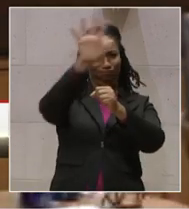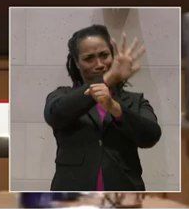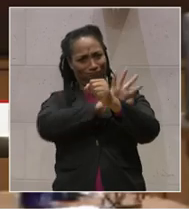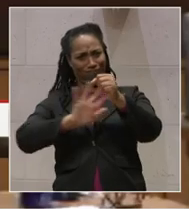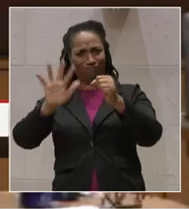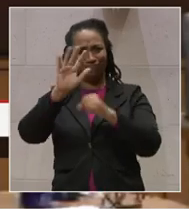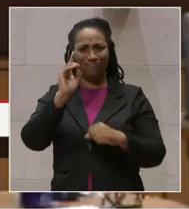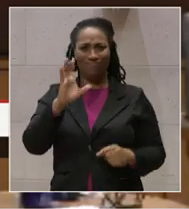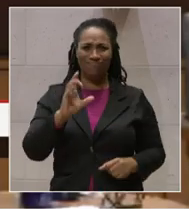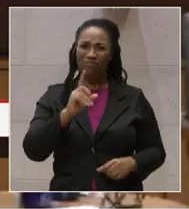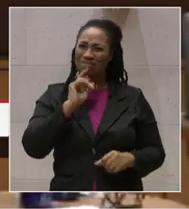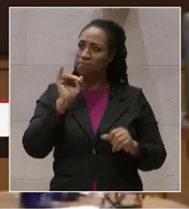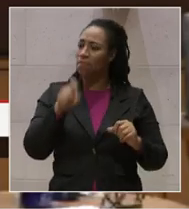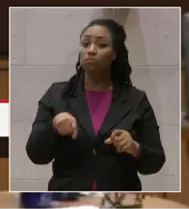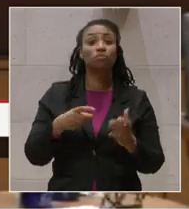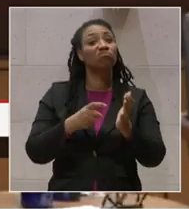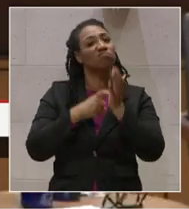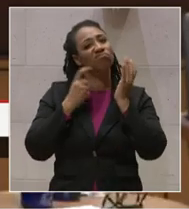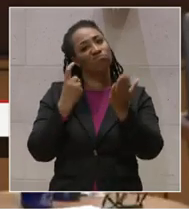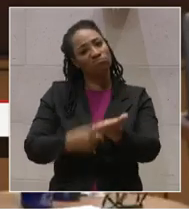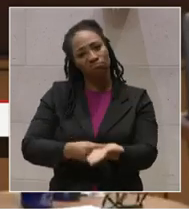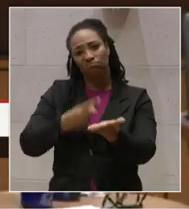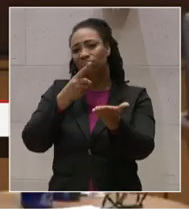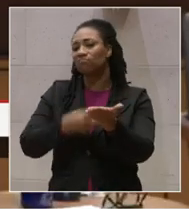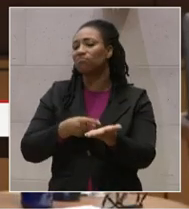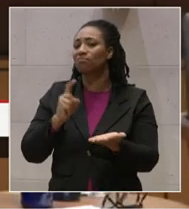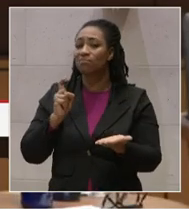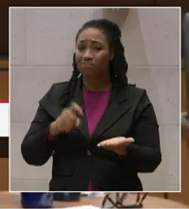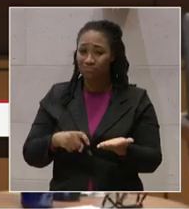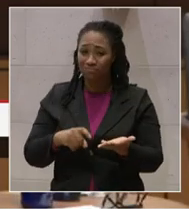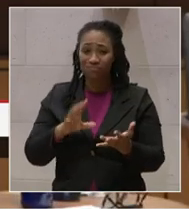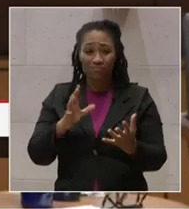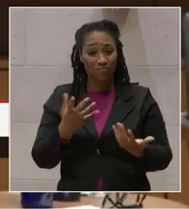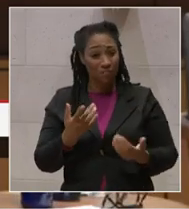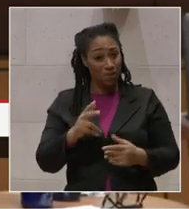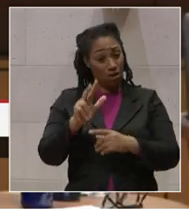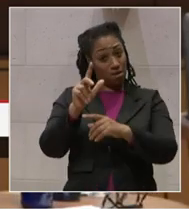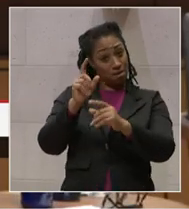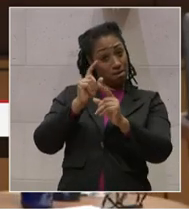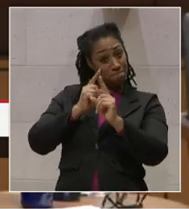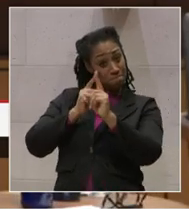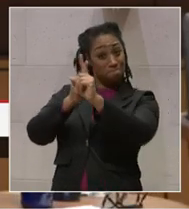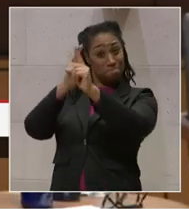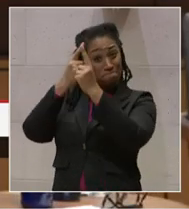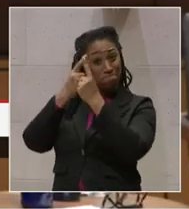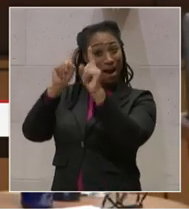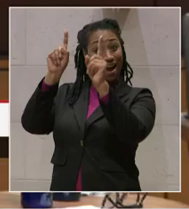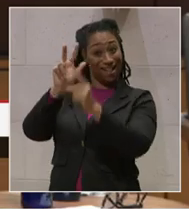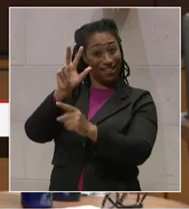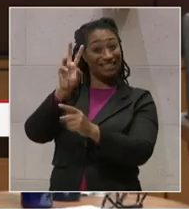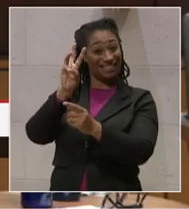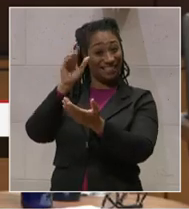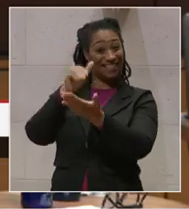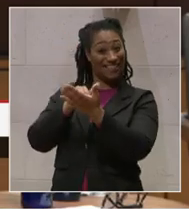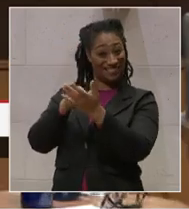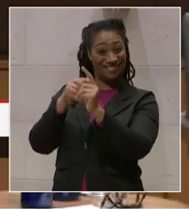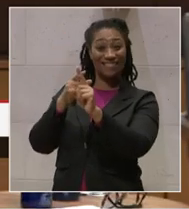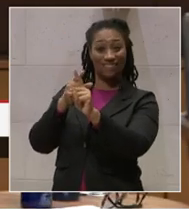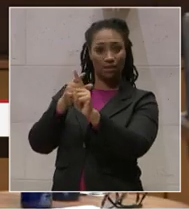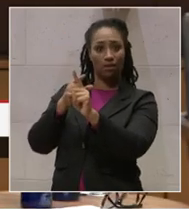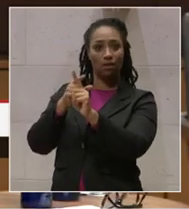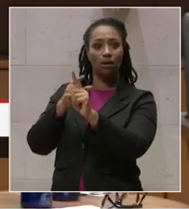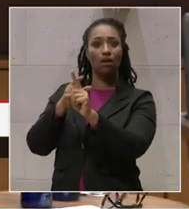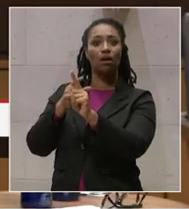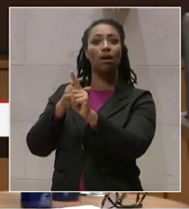about achieving the 36,000 units, it also just creates more seamlessness amongst